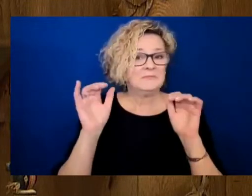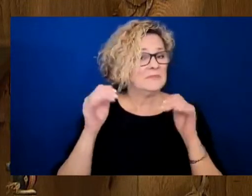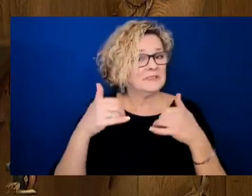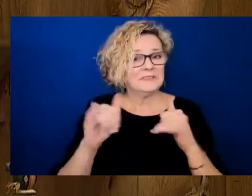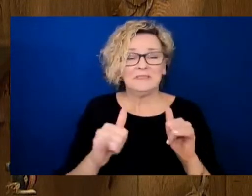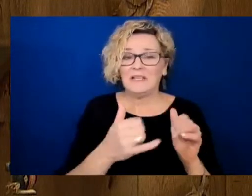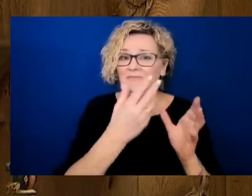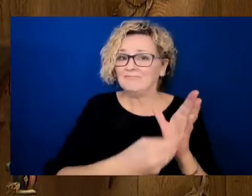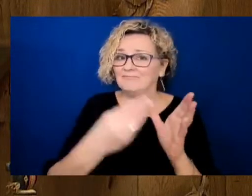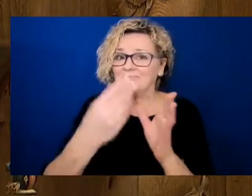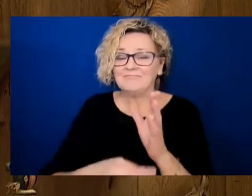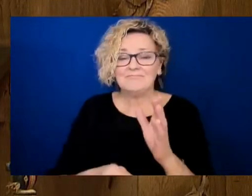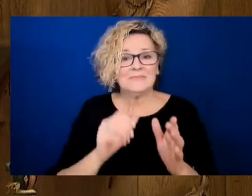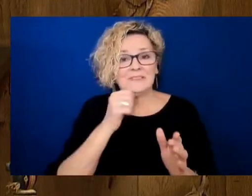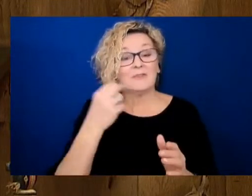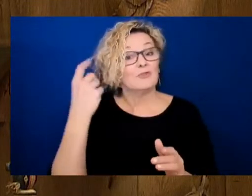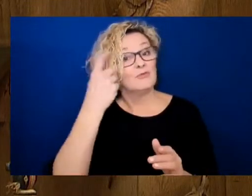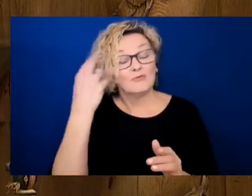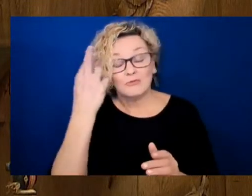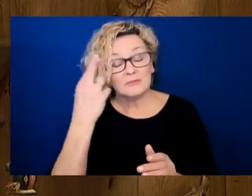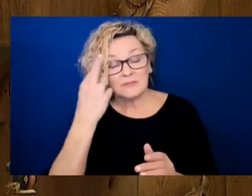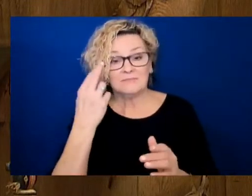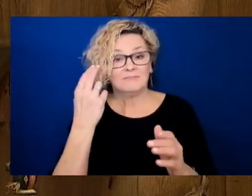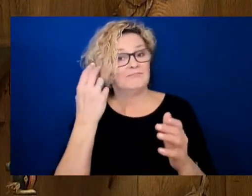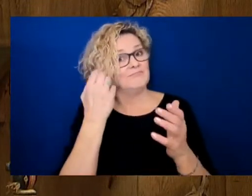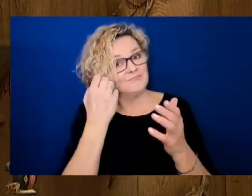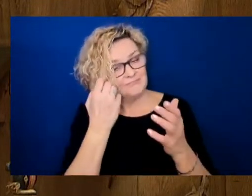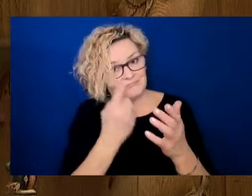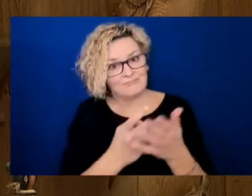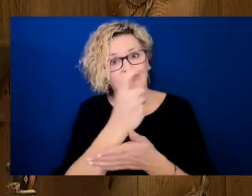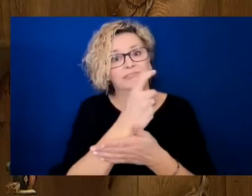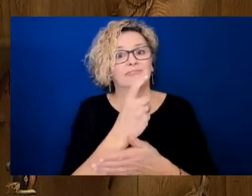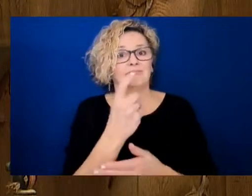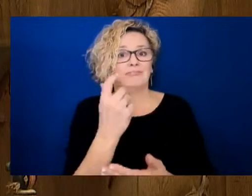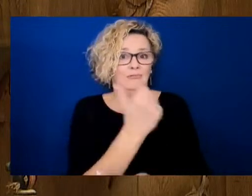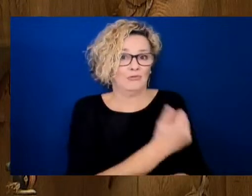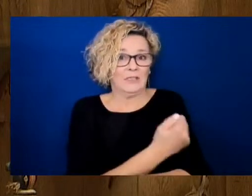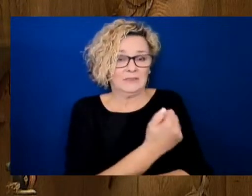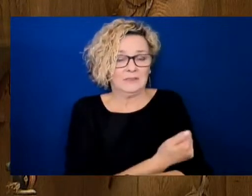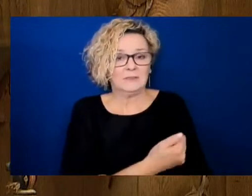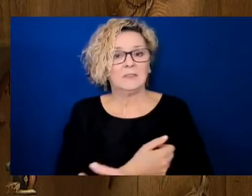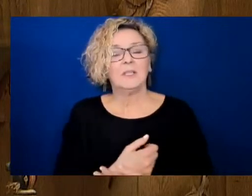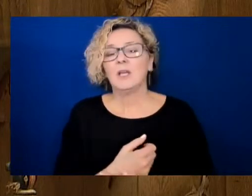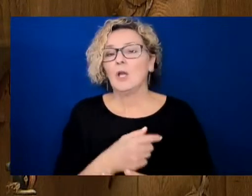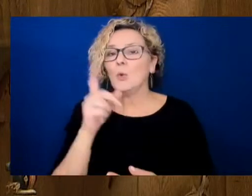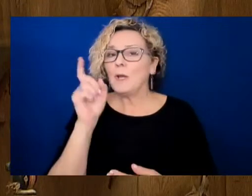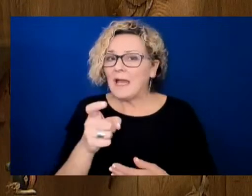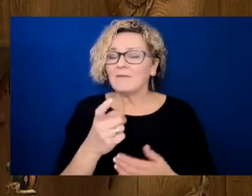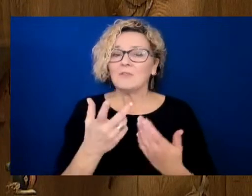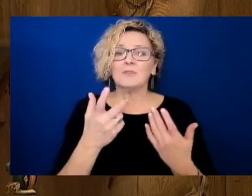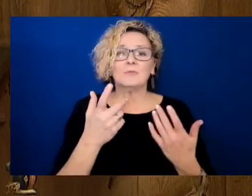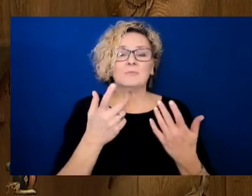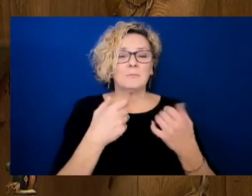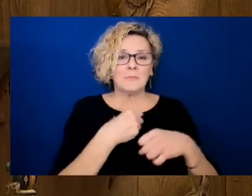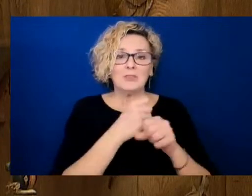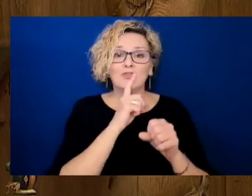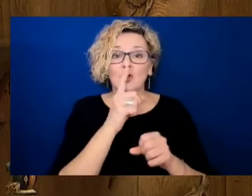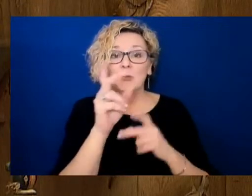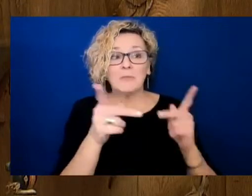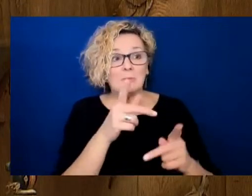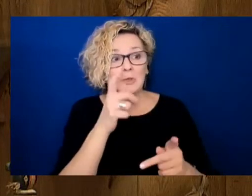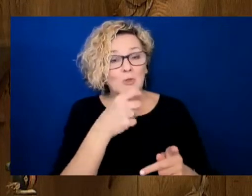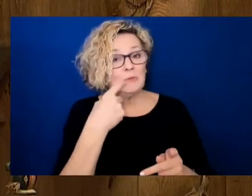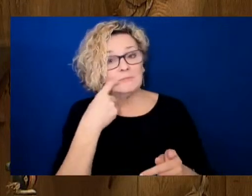our toolbox. We must continue our work to reduce harm and stigma, to keep people who are struggling